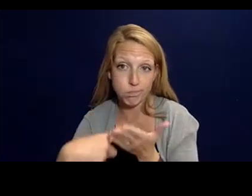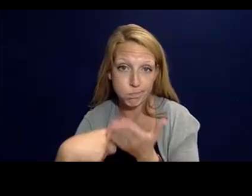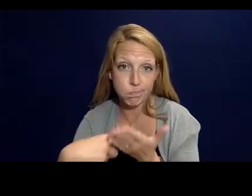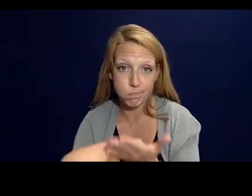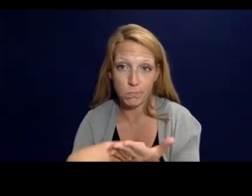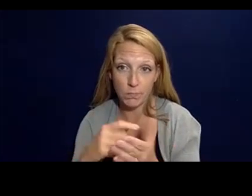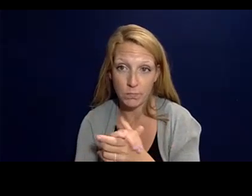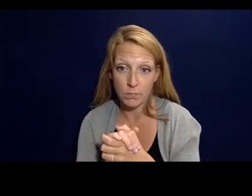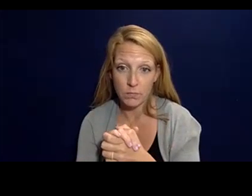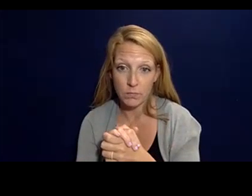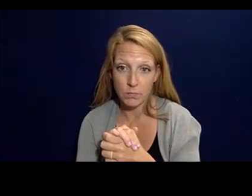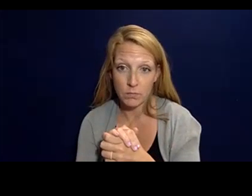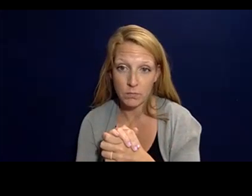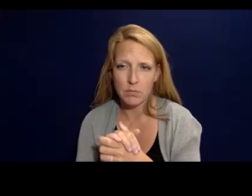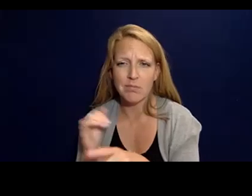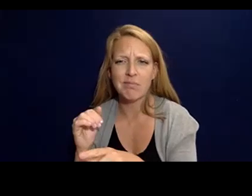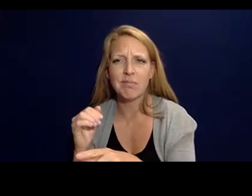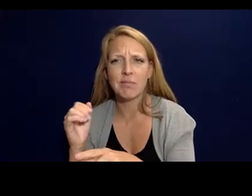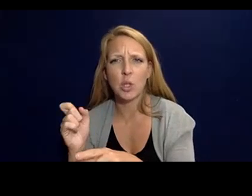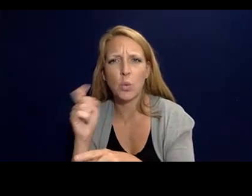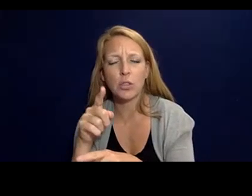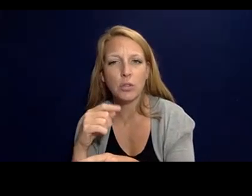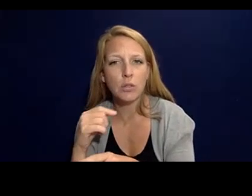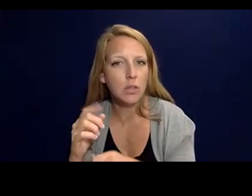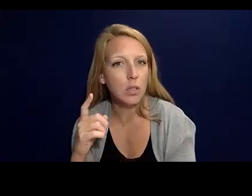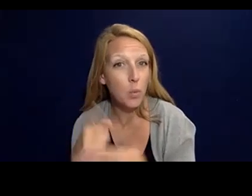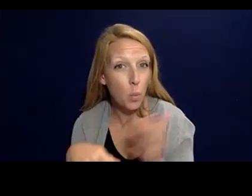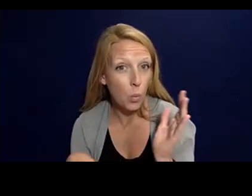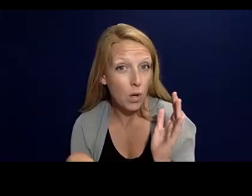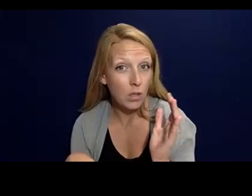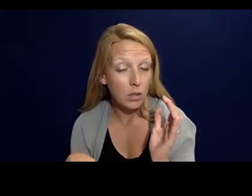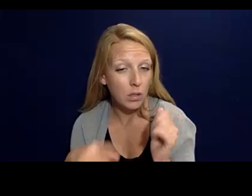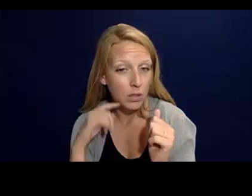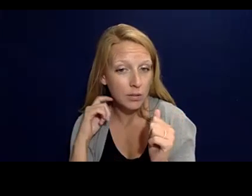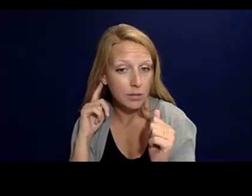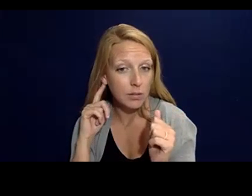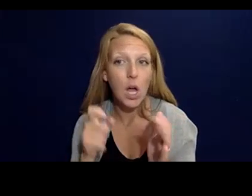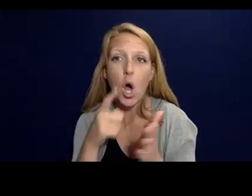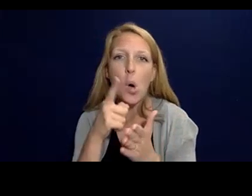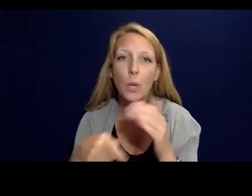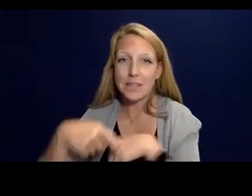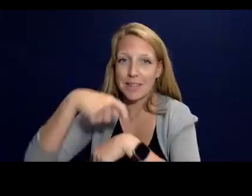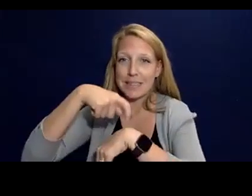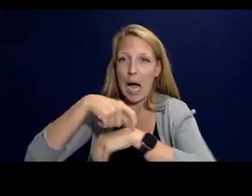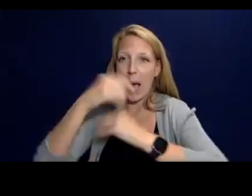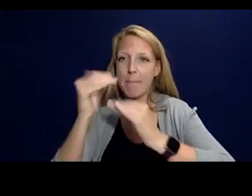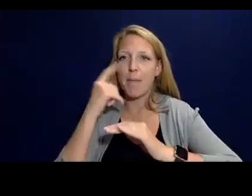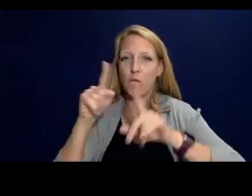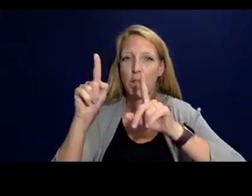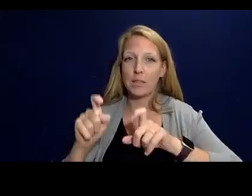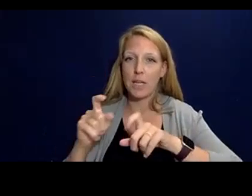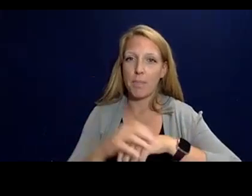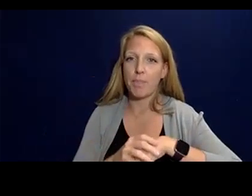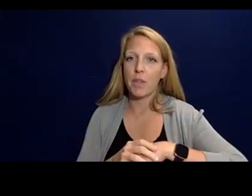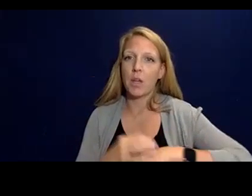Okay. What's right. the limit for the exam again? Pardon me? What's the time limit for the exam again?